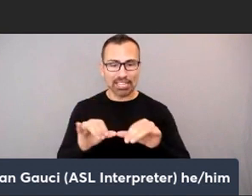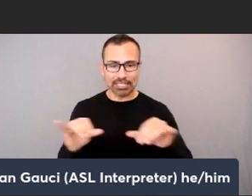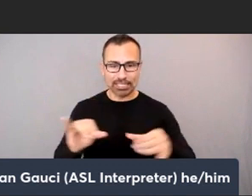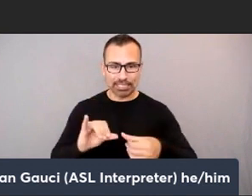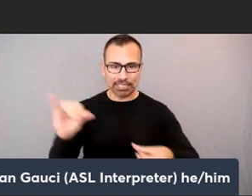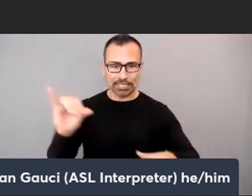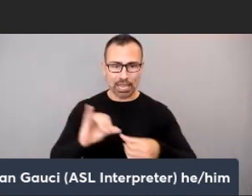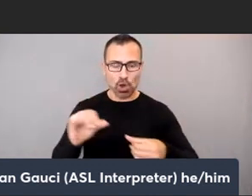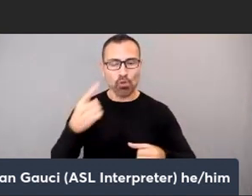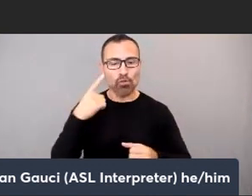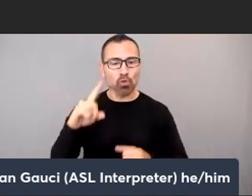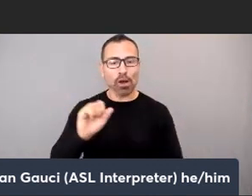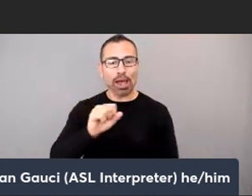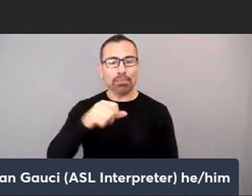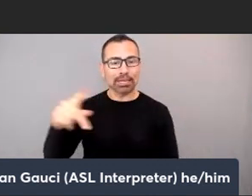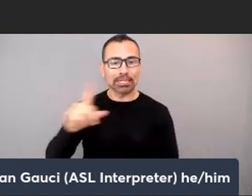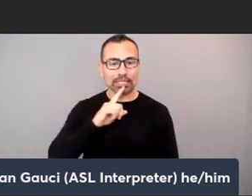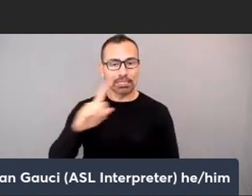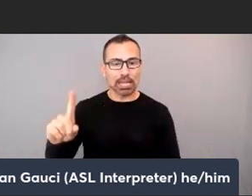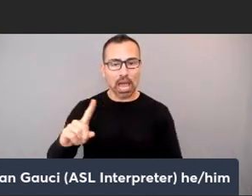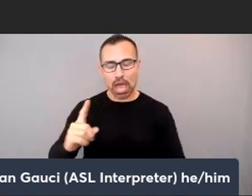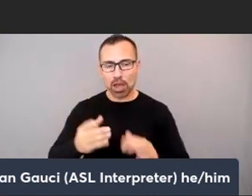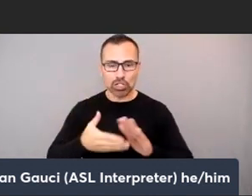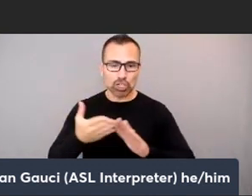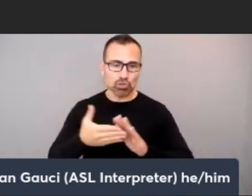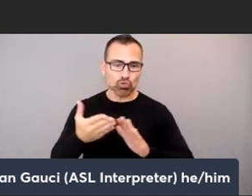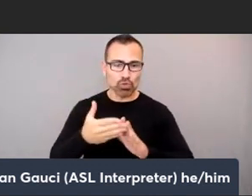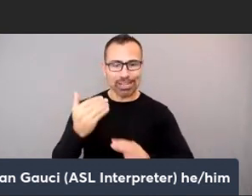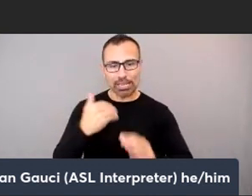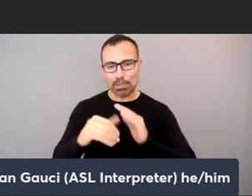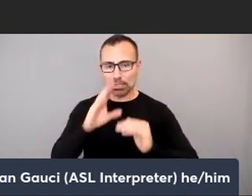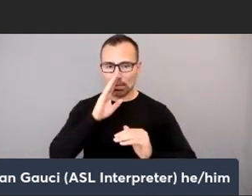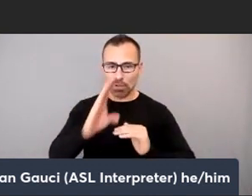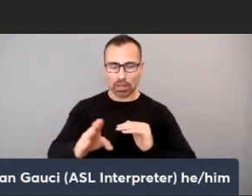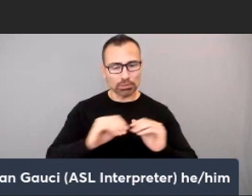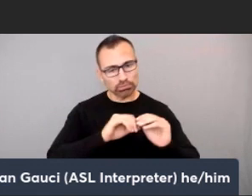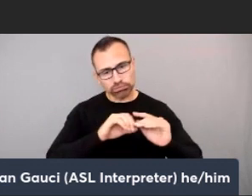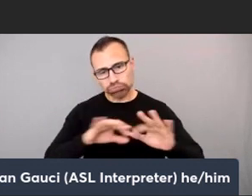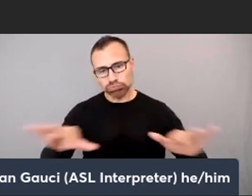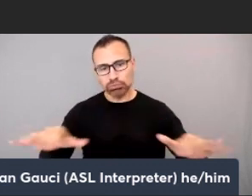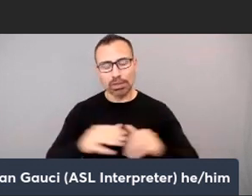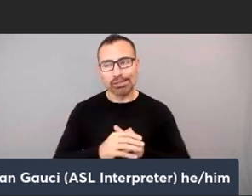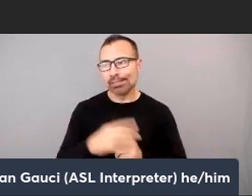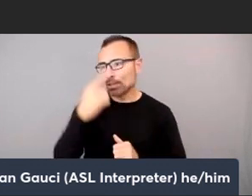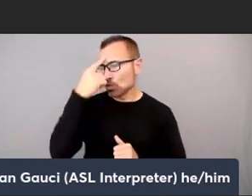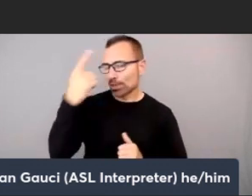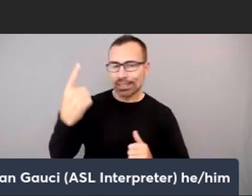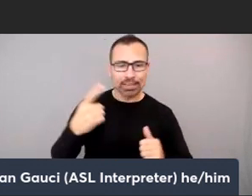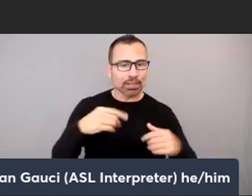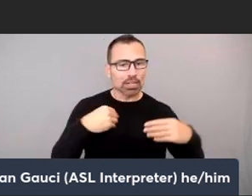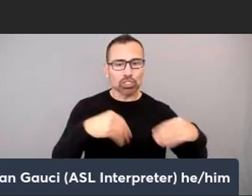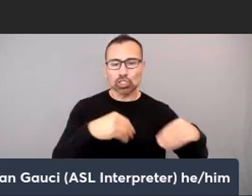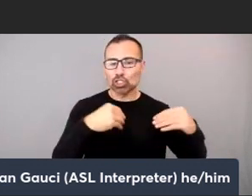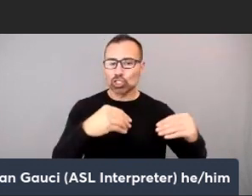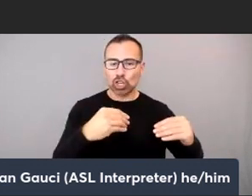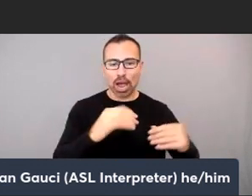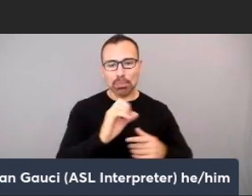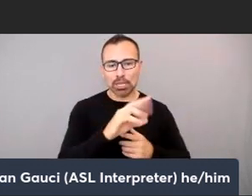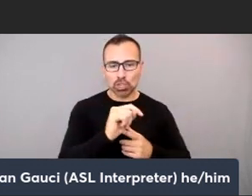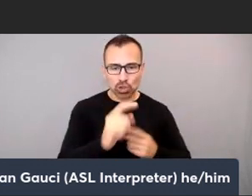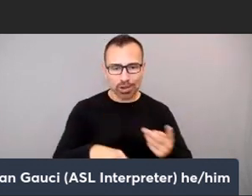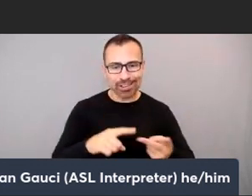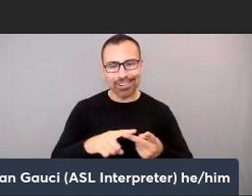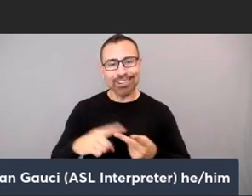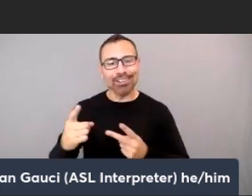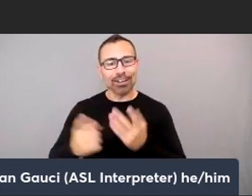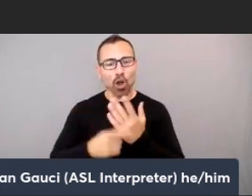for applications that are generating emails directly. And you can think of anything from, say, shopping carts to automatic outreach